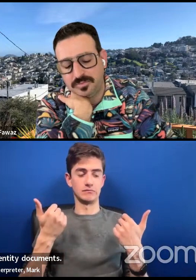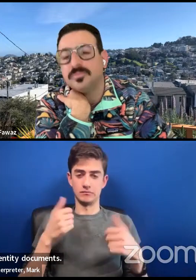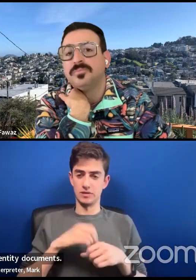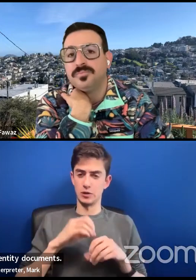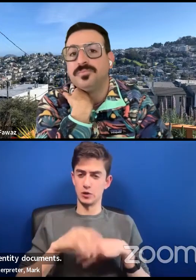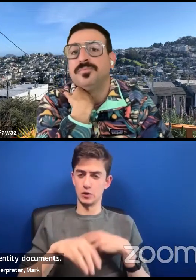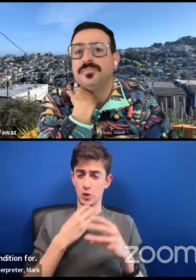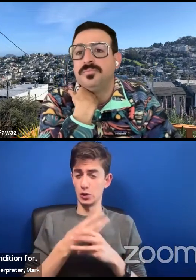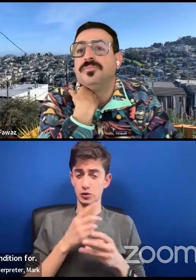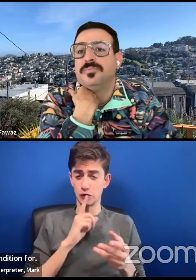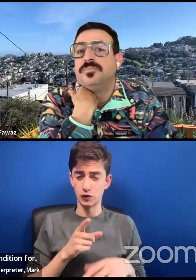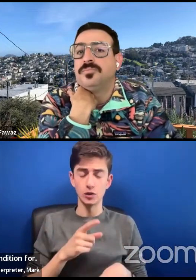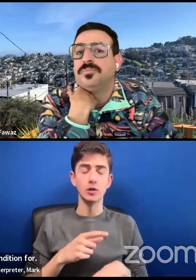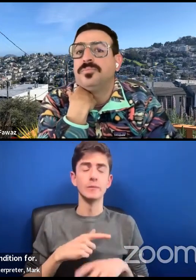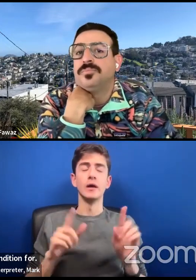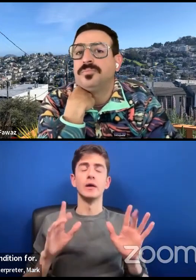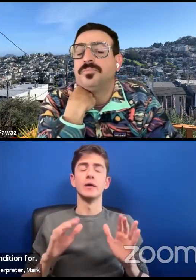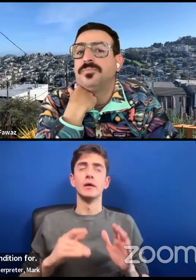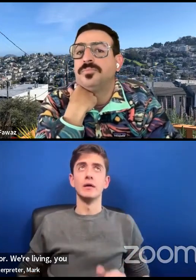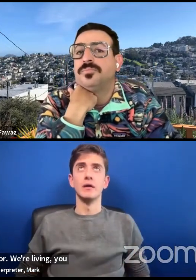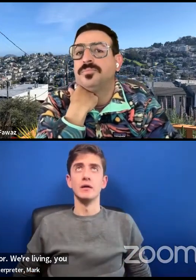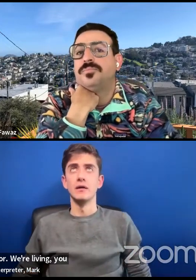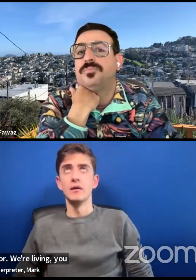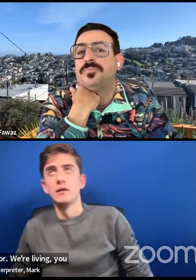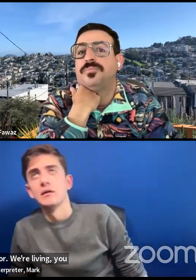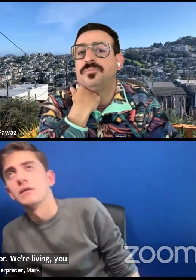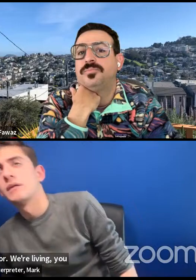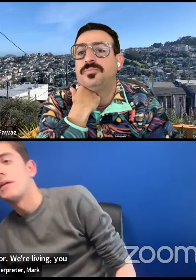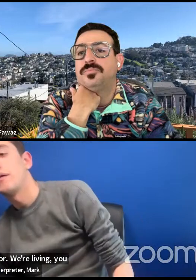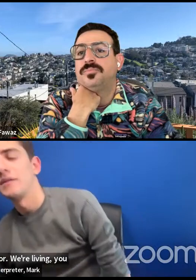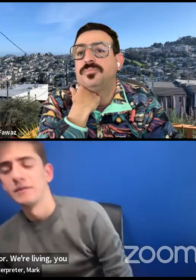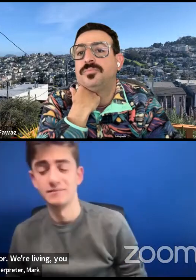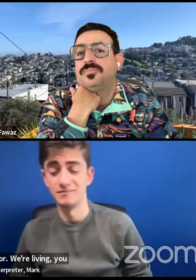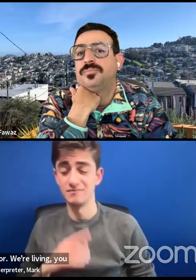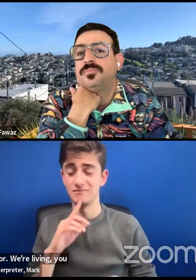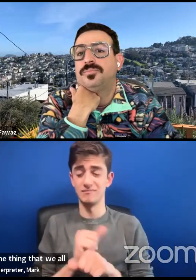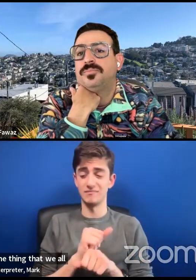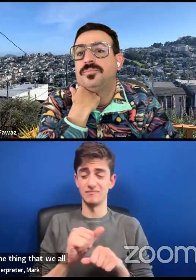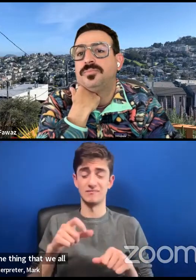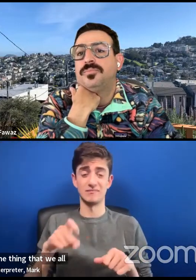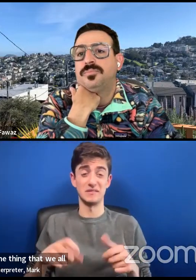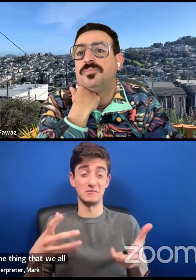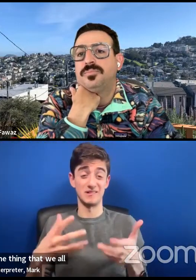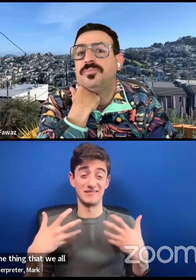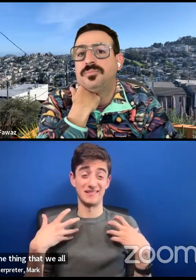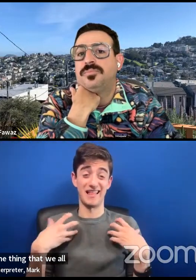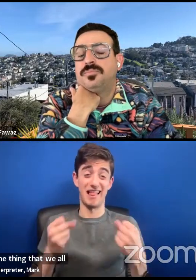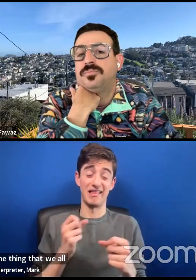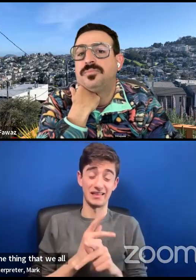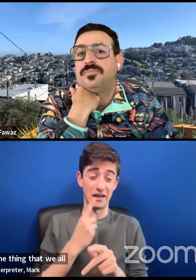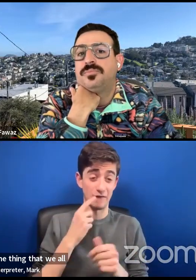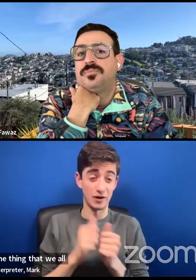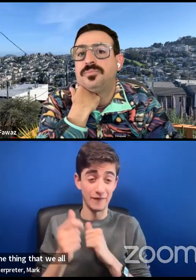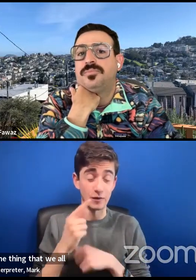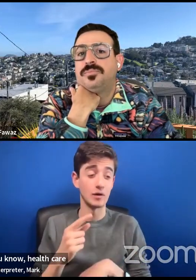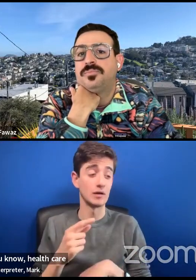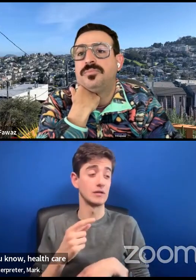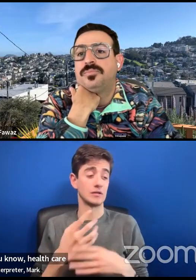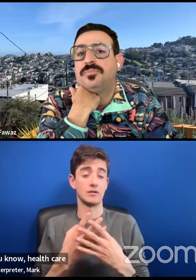this world. But the thing that we all really need is like these, like, healthcare for everyone, prison